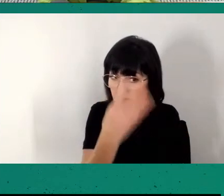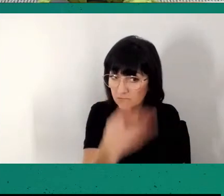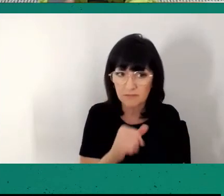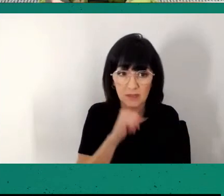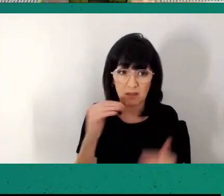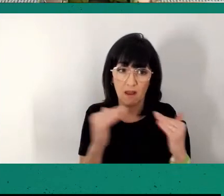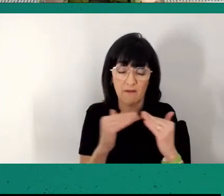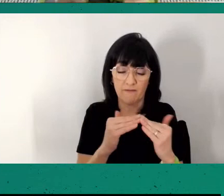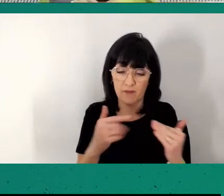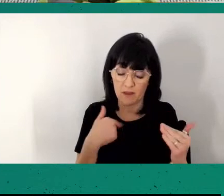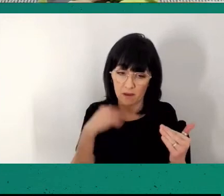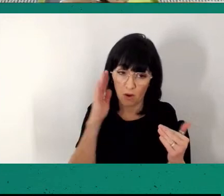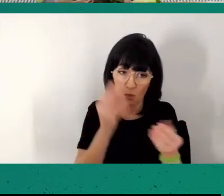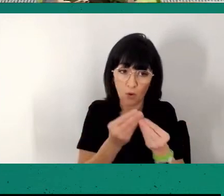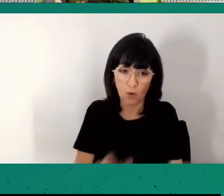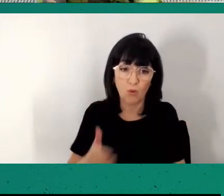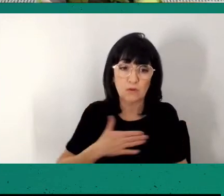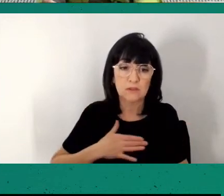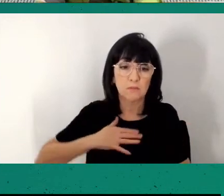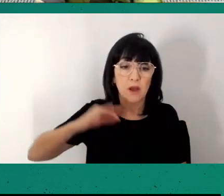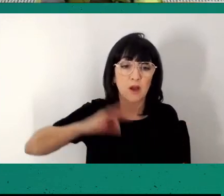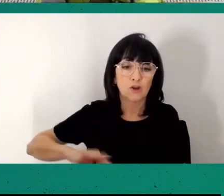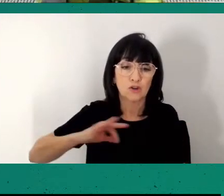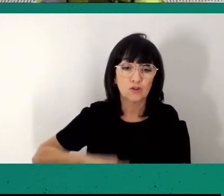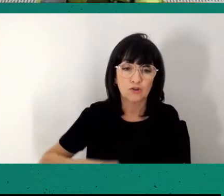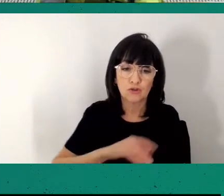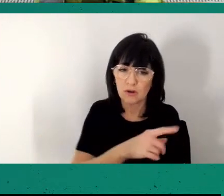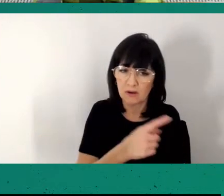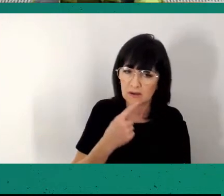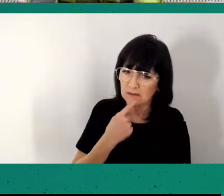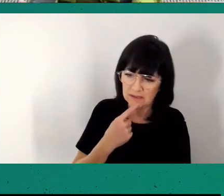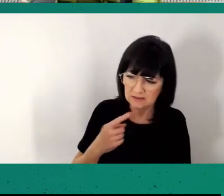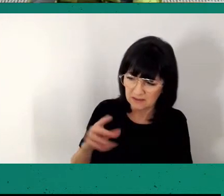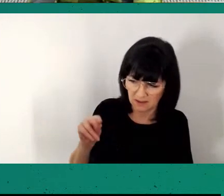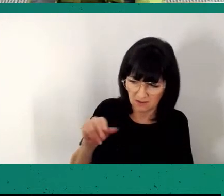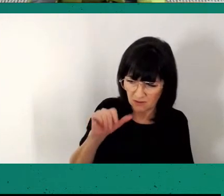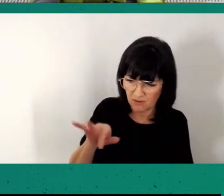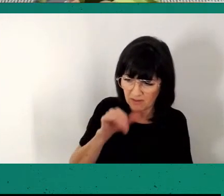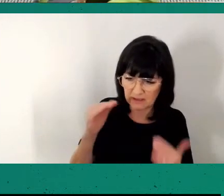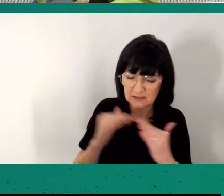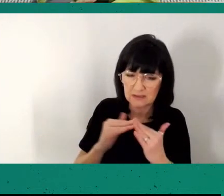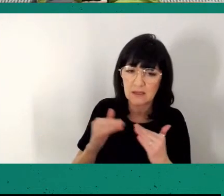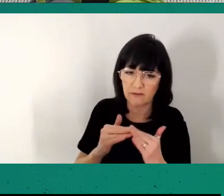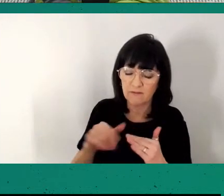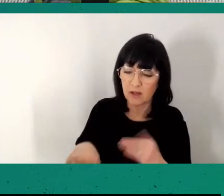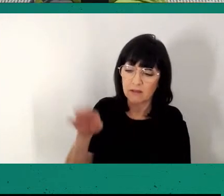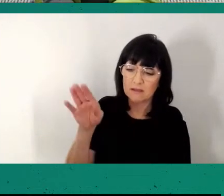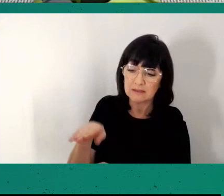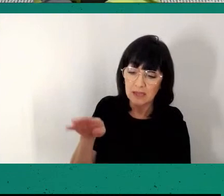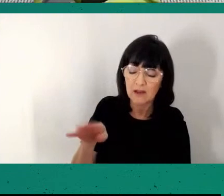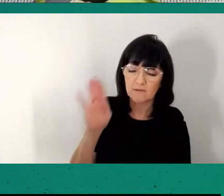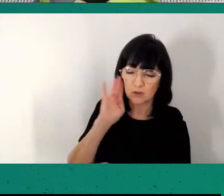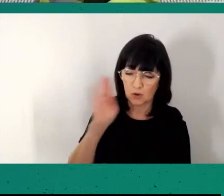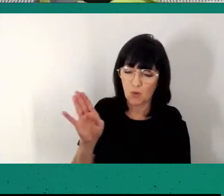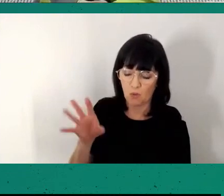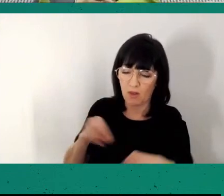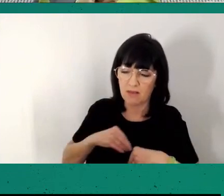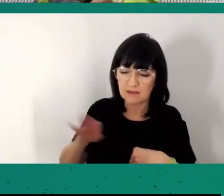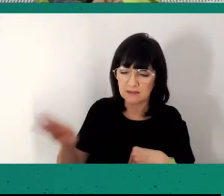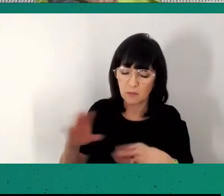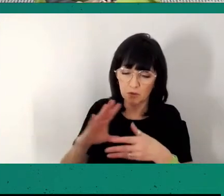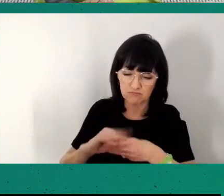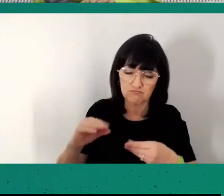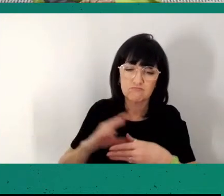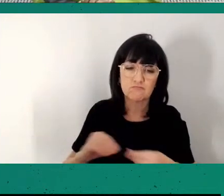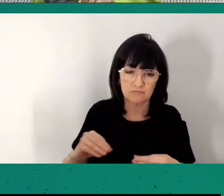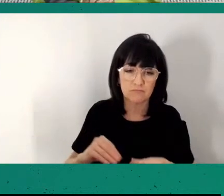all these credits. And she said, I don't either. We're having a departmental meeting this afternoon. I will take your case before the committee. And she did, and they changed